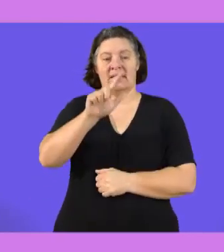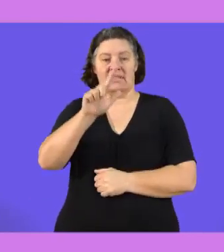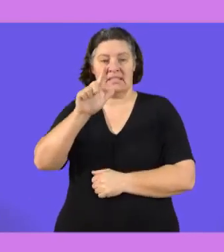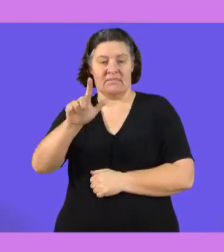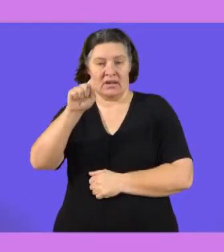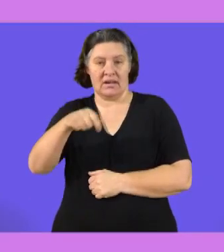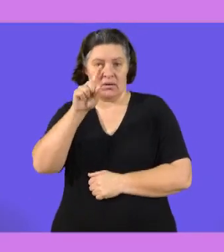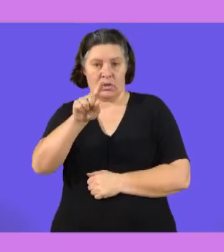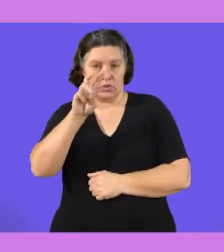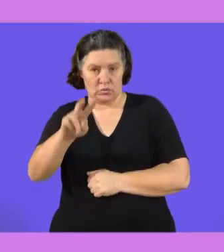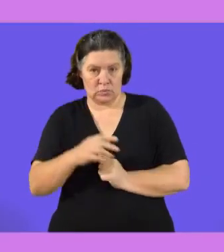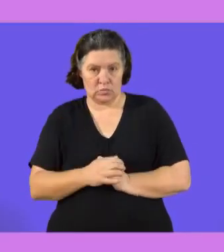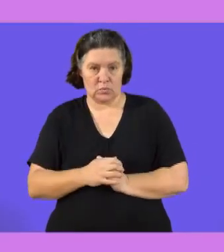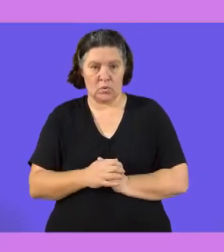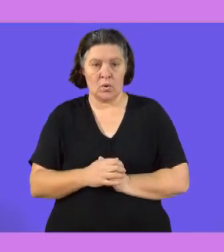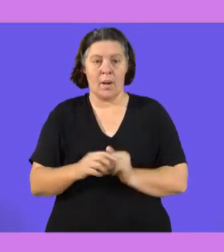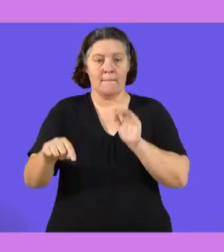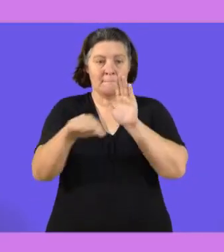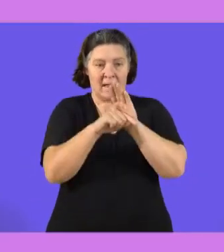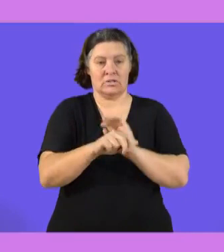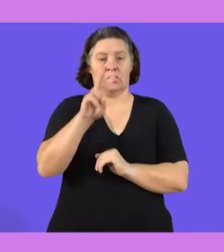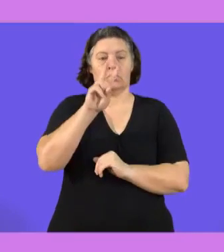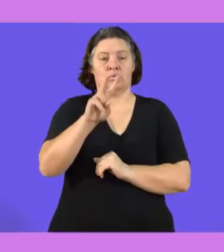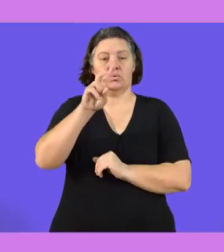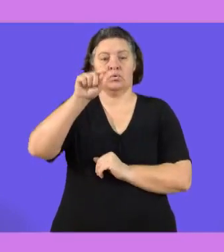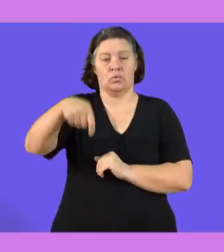177 Rand and 12 cents minus